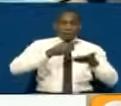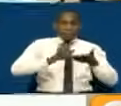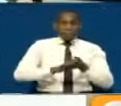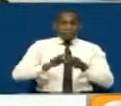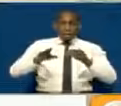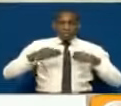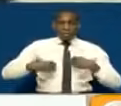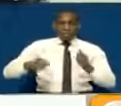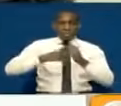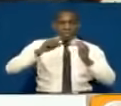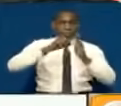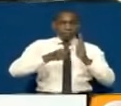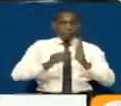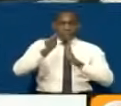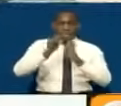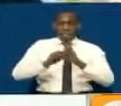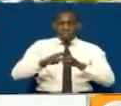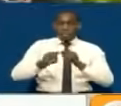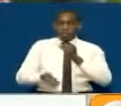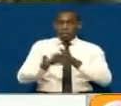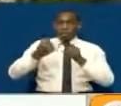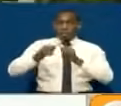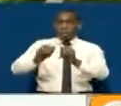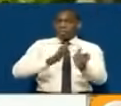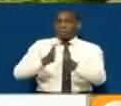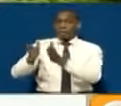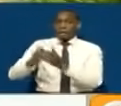the six-point agenda and lay out the implementation plan.